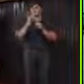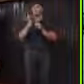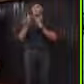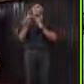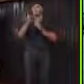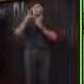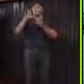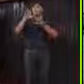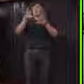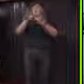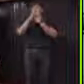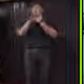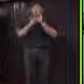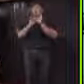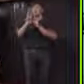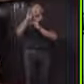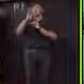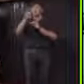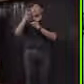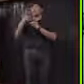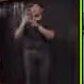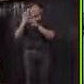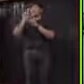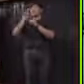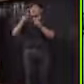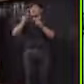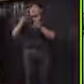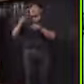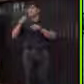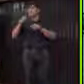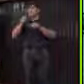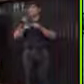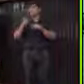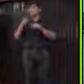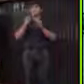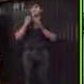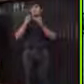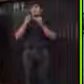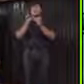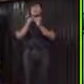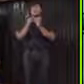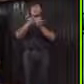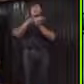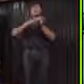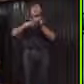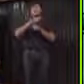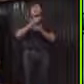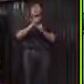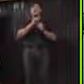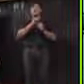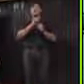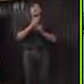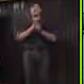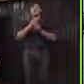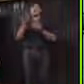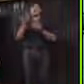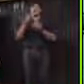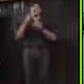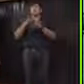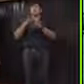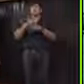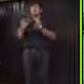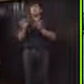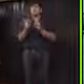the nullification of Article 370 in and of itself. It was a complex situation with the Constituent Assembly not existing,